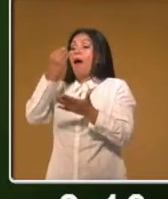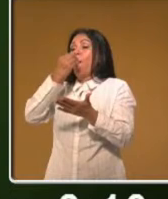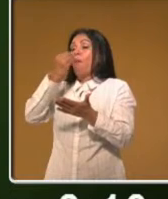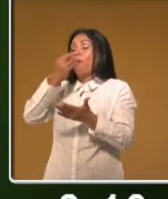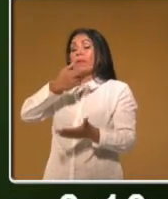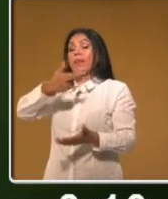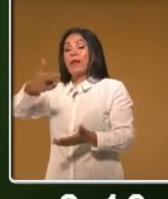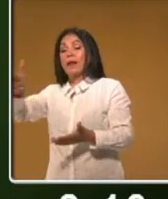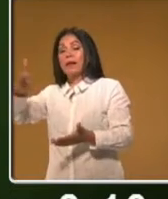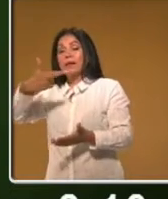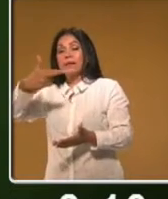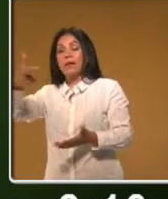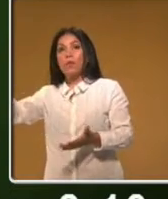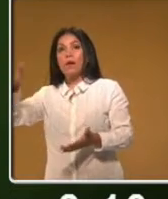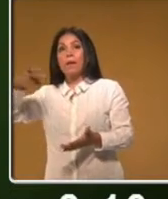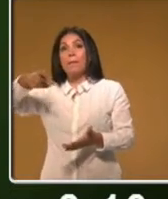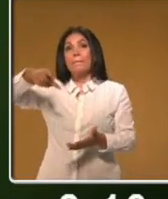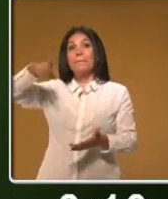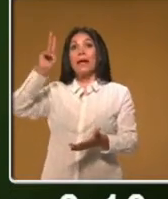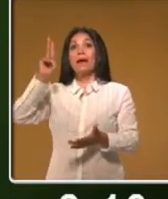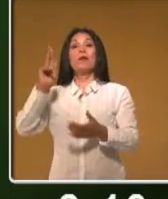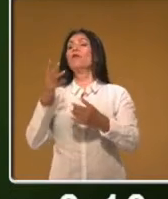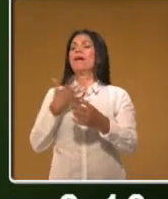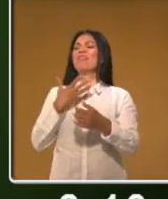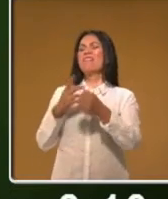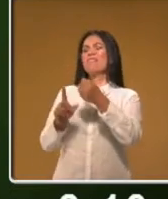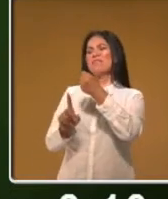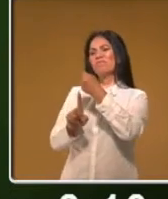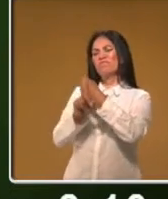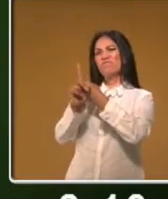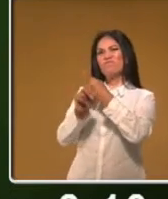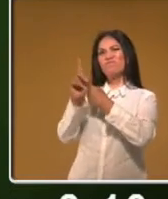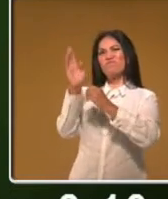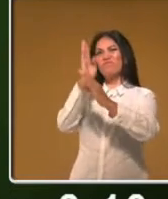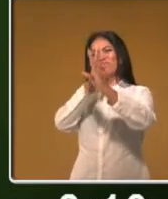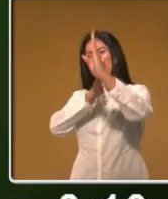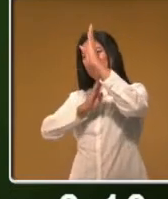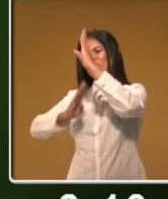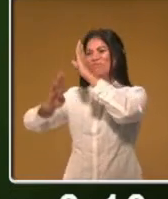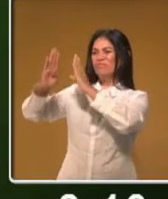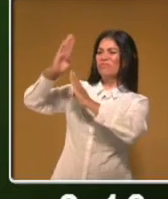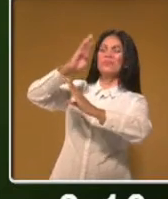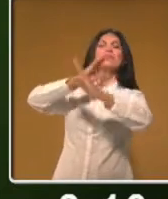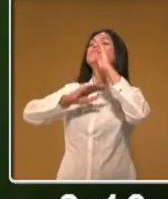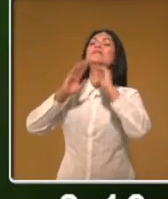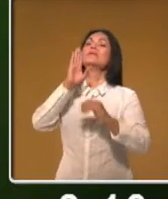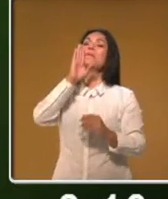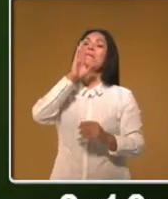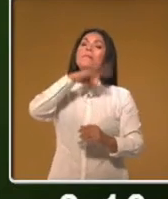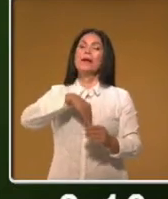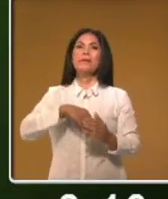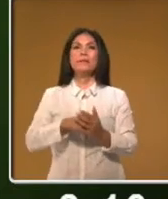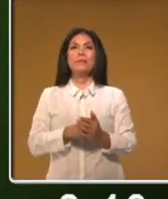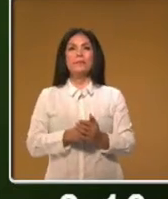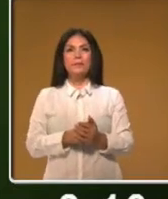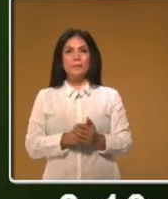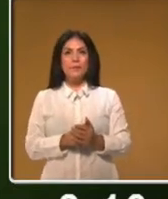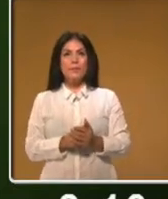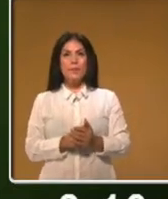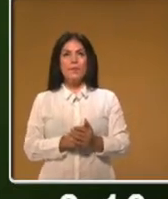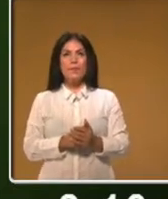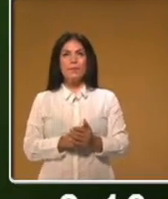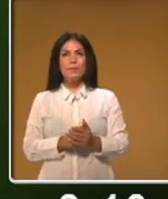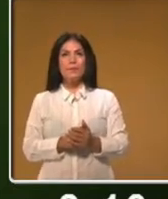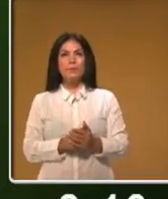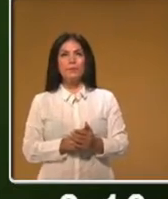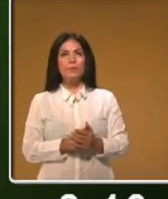we want to express our problem, our negative situation, that is titled a complaint. If you say